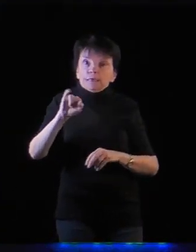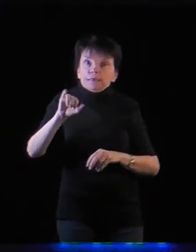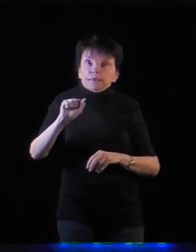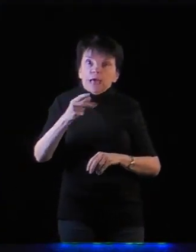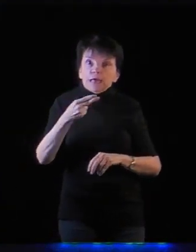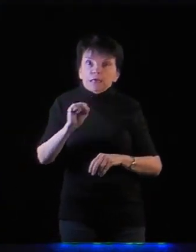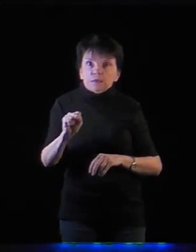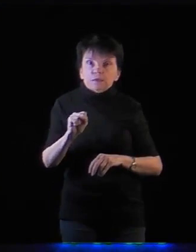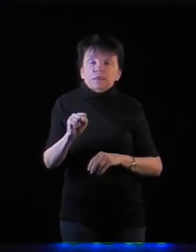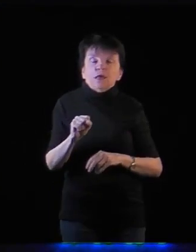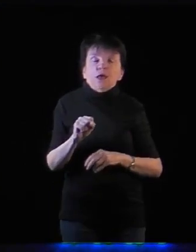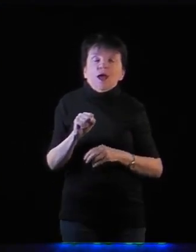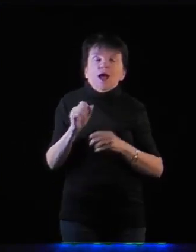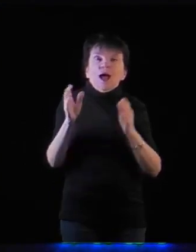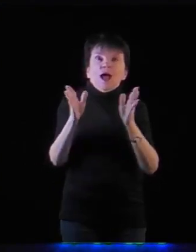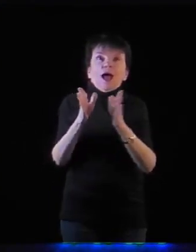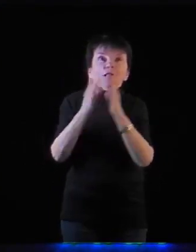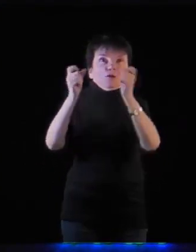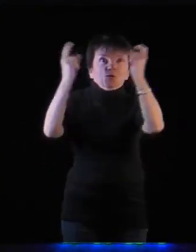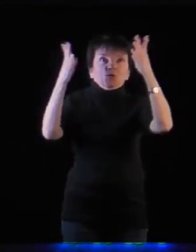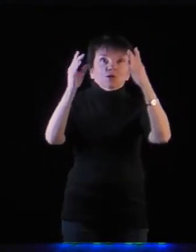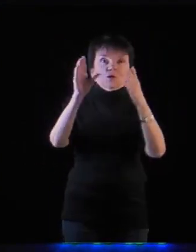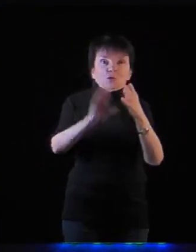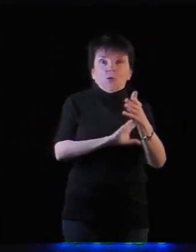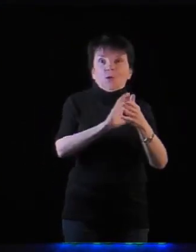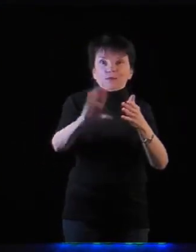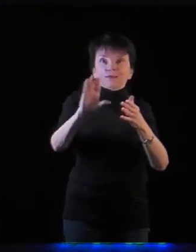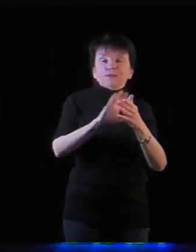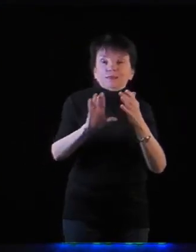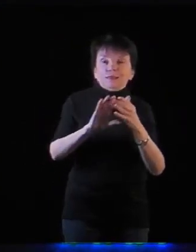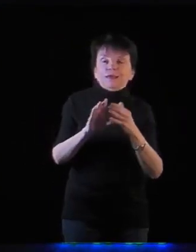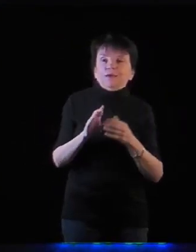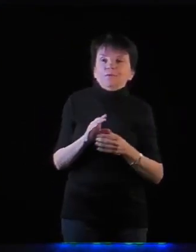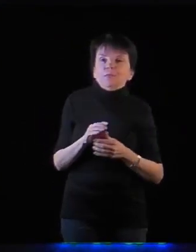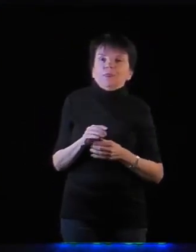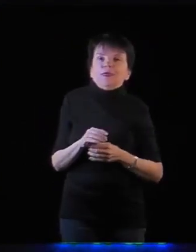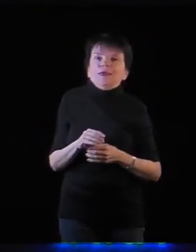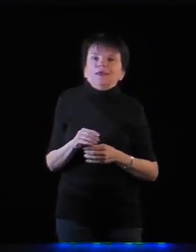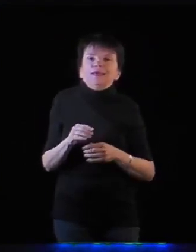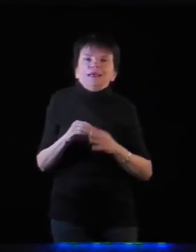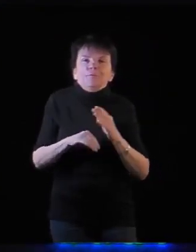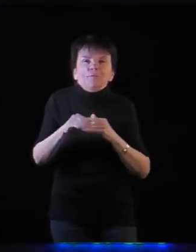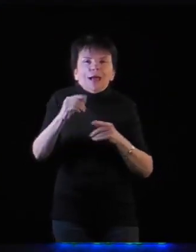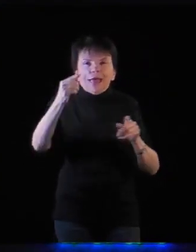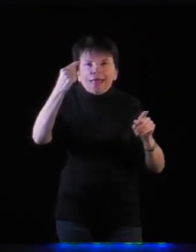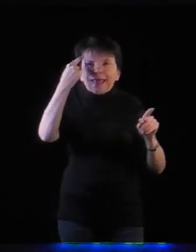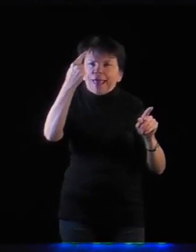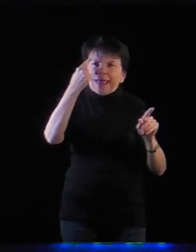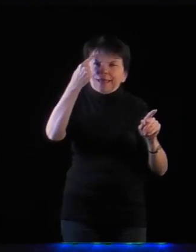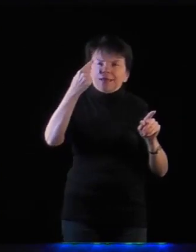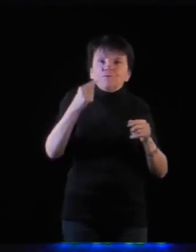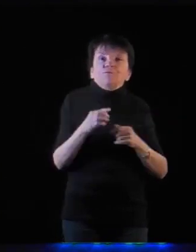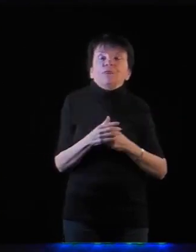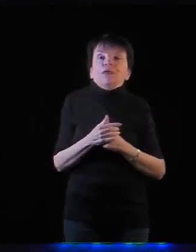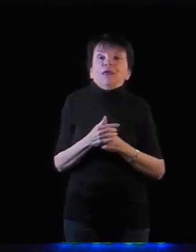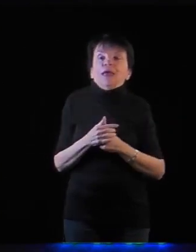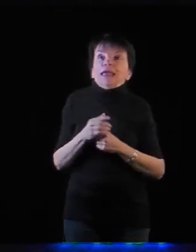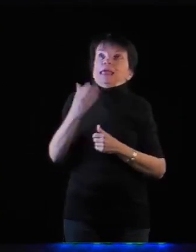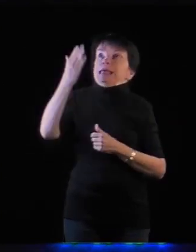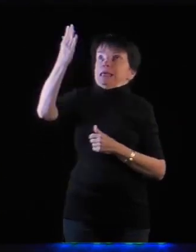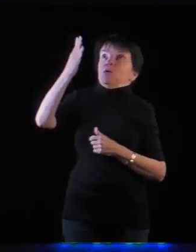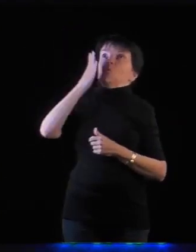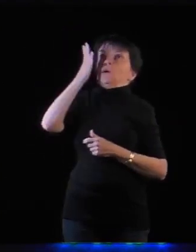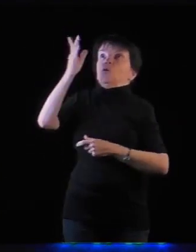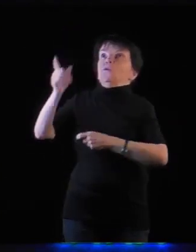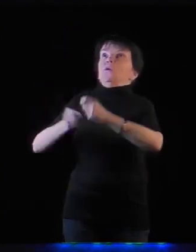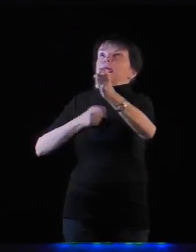handles, Messiah's hallelujah chorus in my head. And he will reign forever and ever. What an